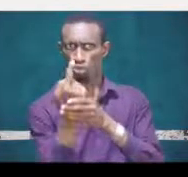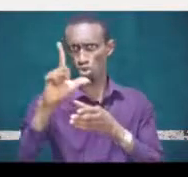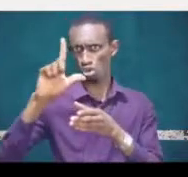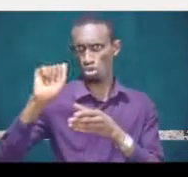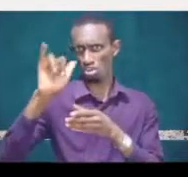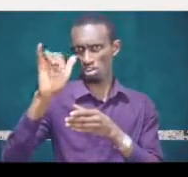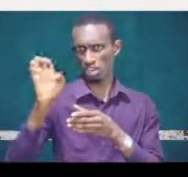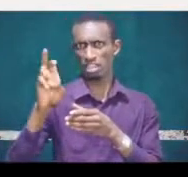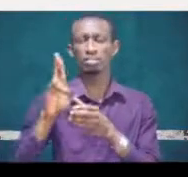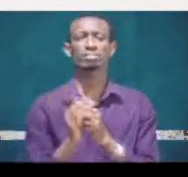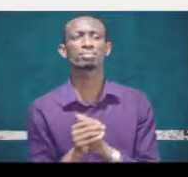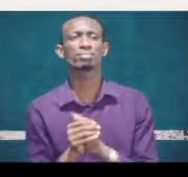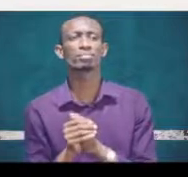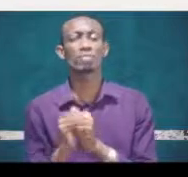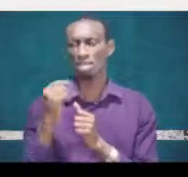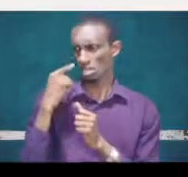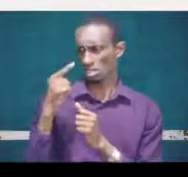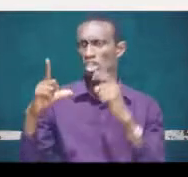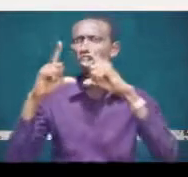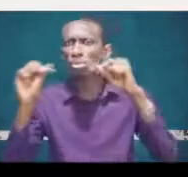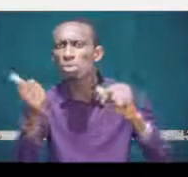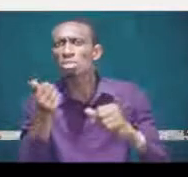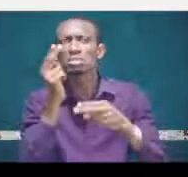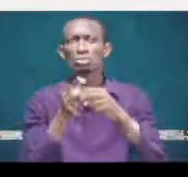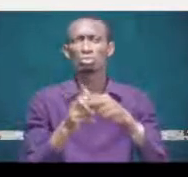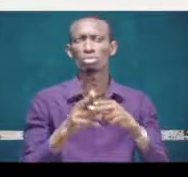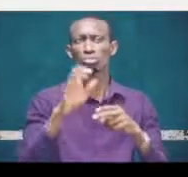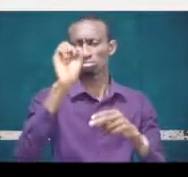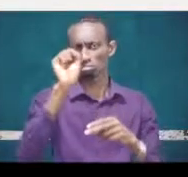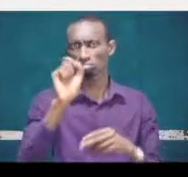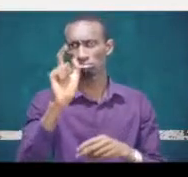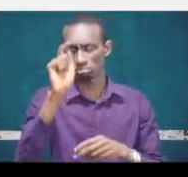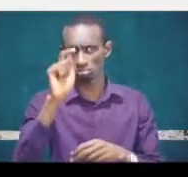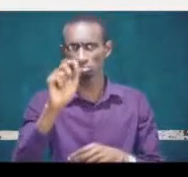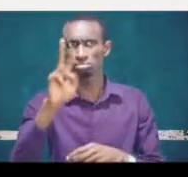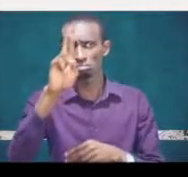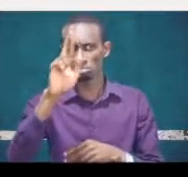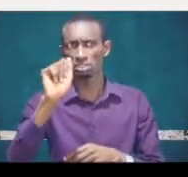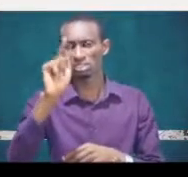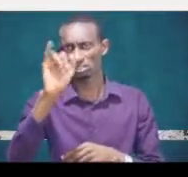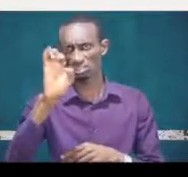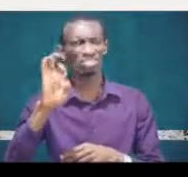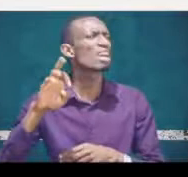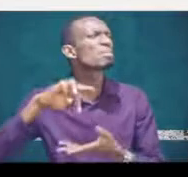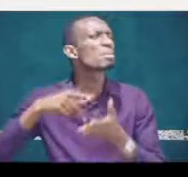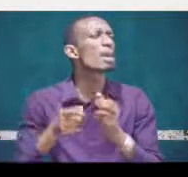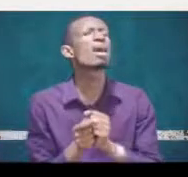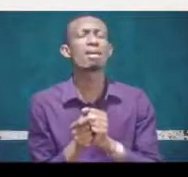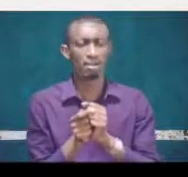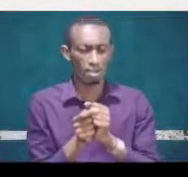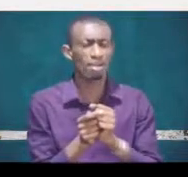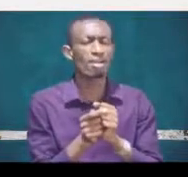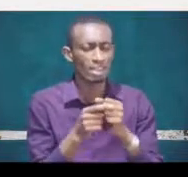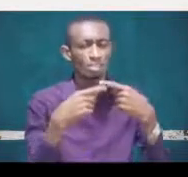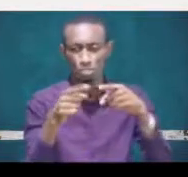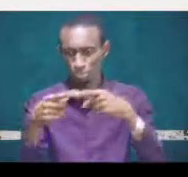single layer. Then when we meet the word stratified, just know that it means multiple layers. And